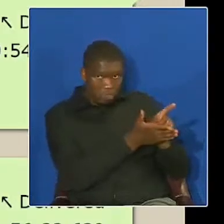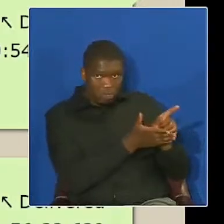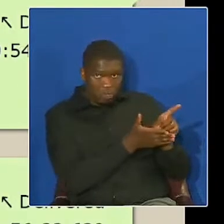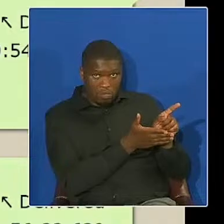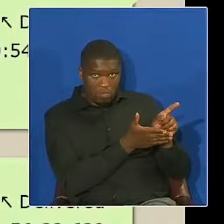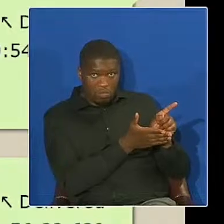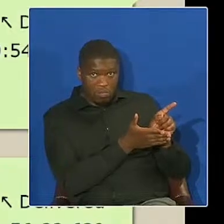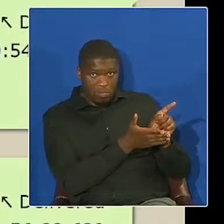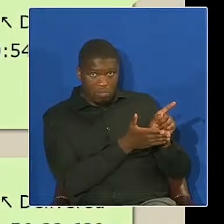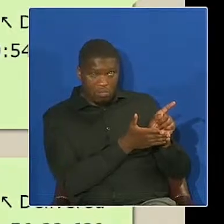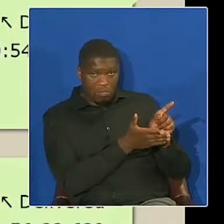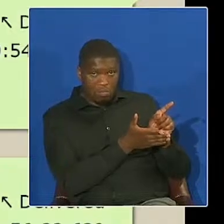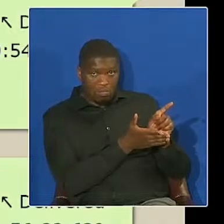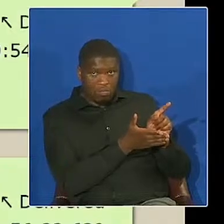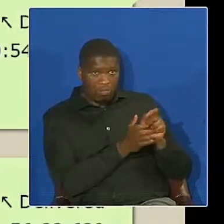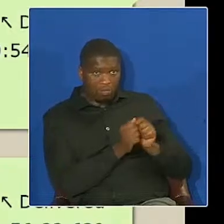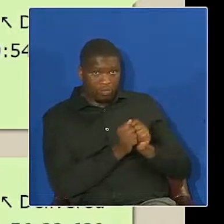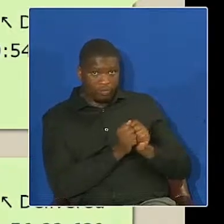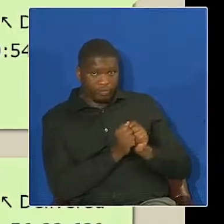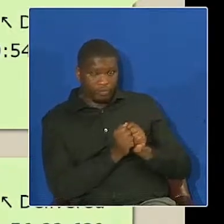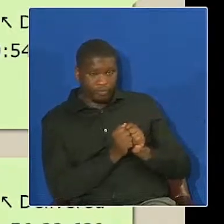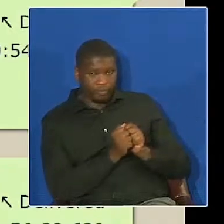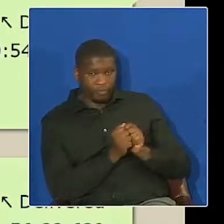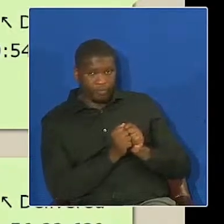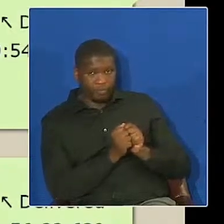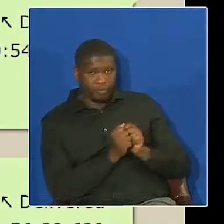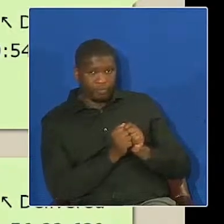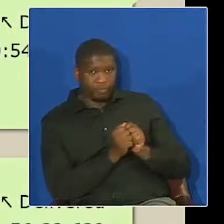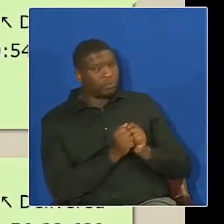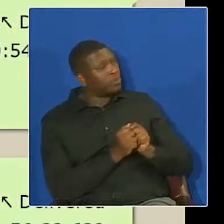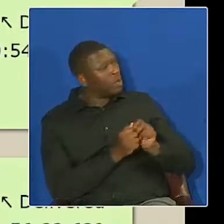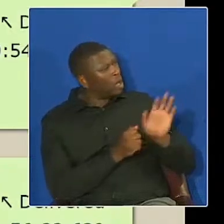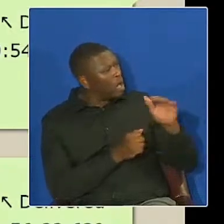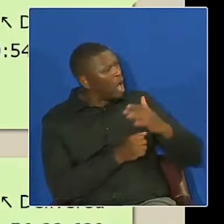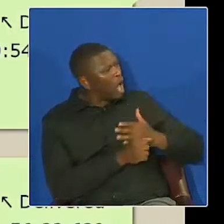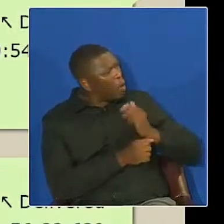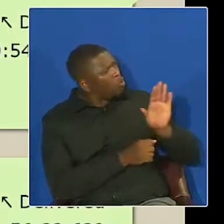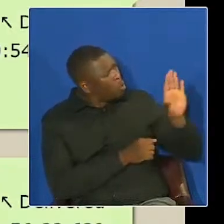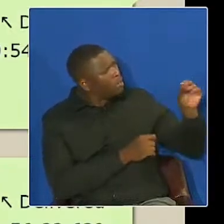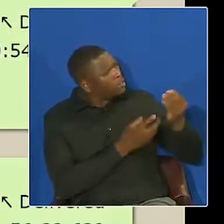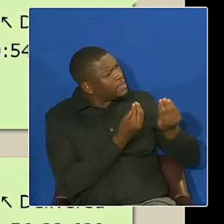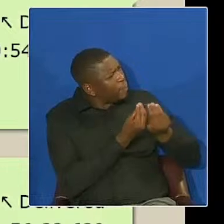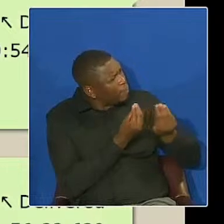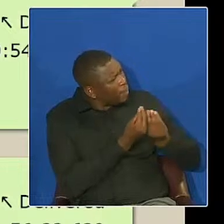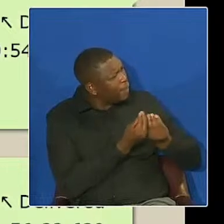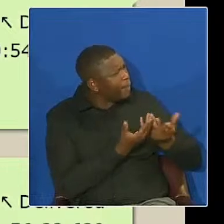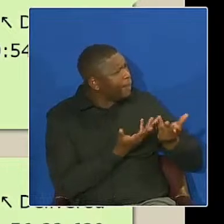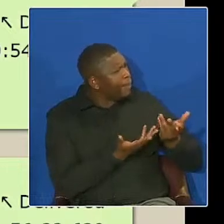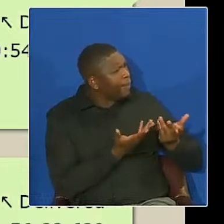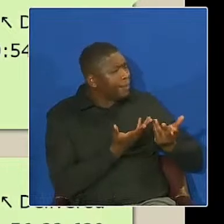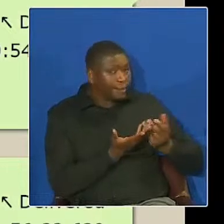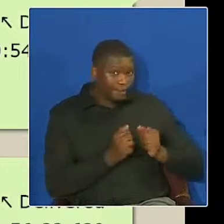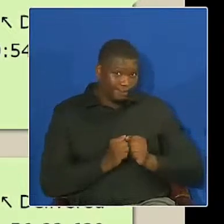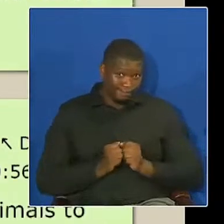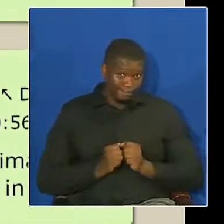the message to Mr. Mokhotsi, I wanted to ask you something.